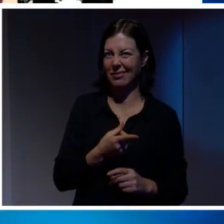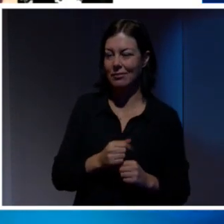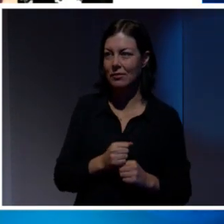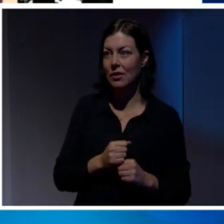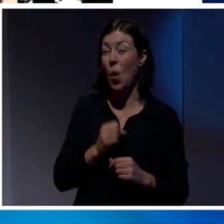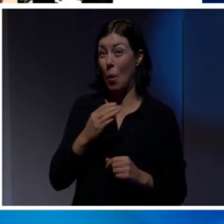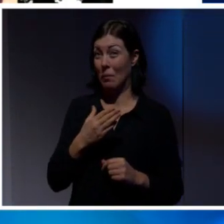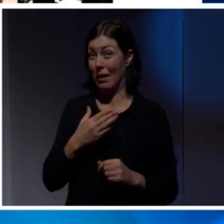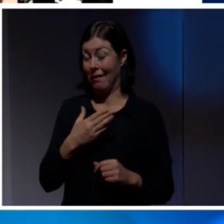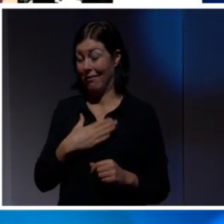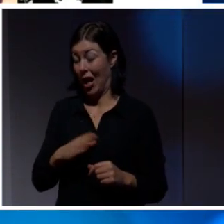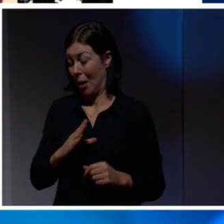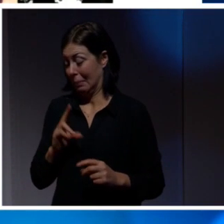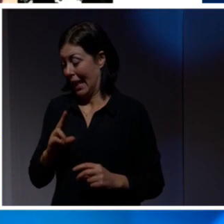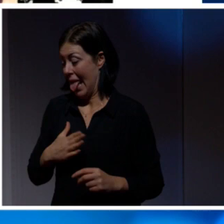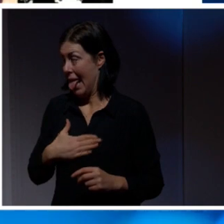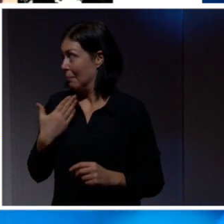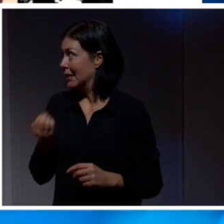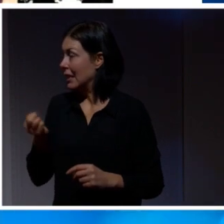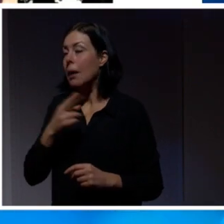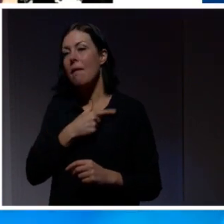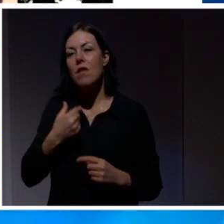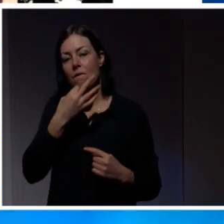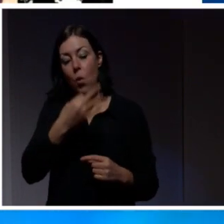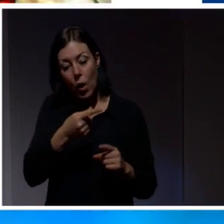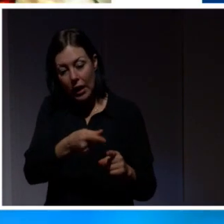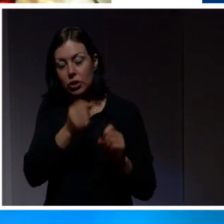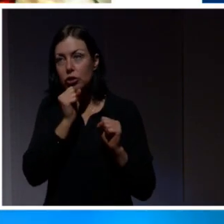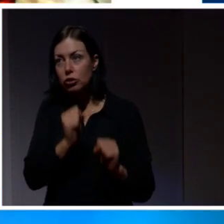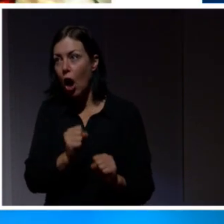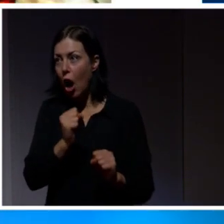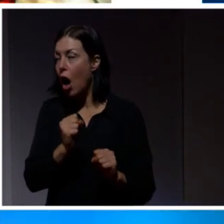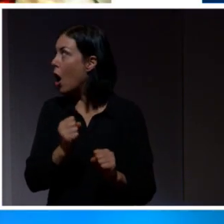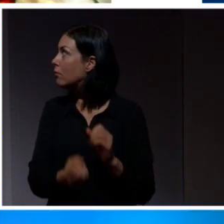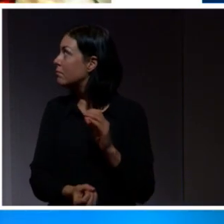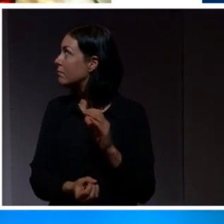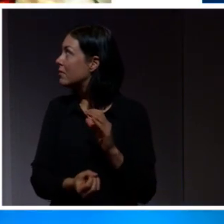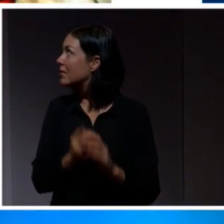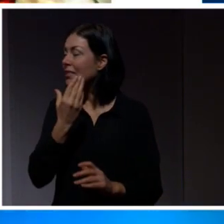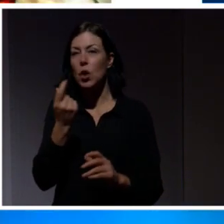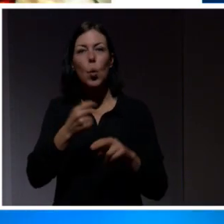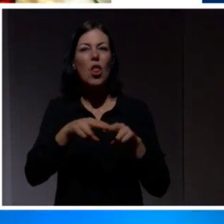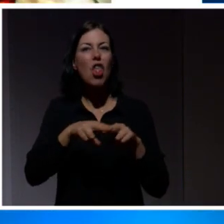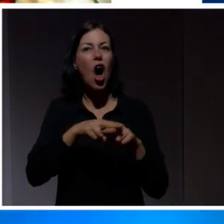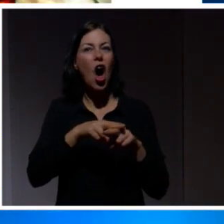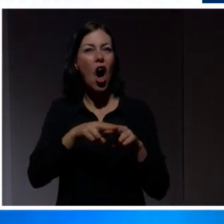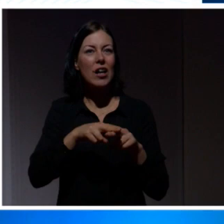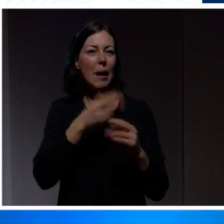some nightmares at night, here we've asked an AI to generate nudes. I don't know.